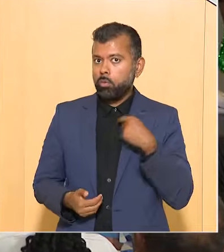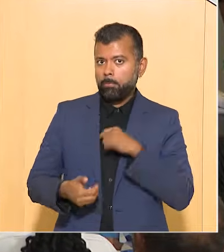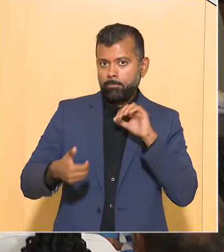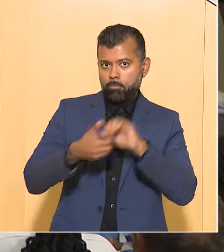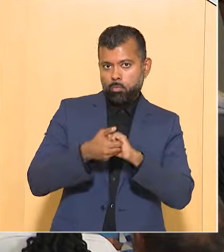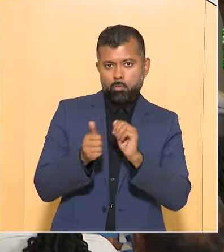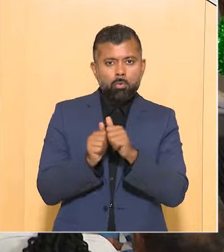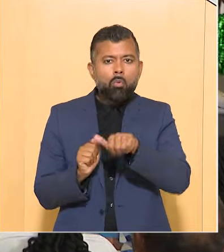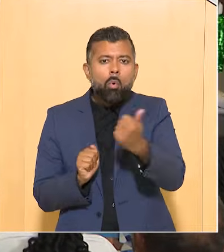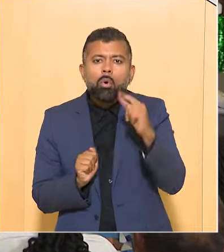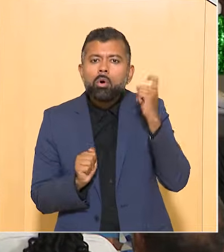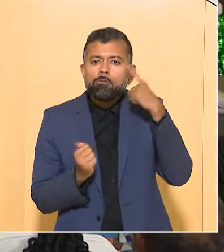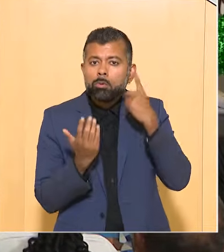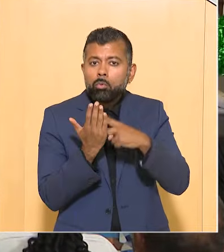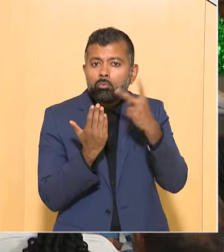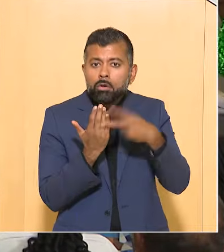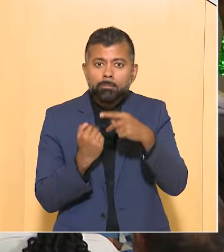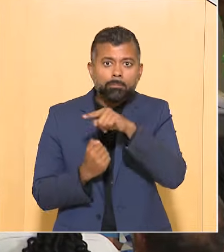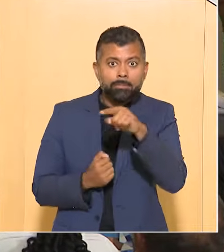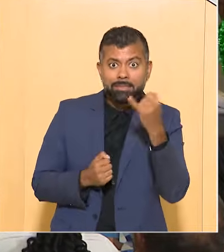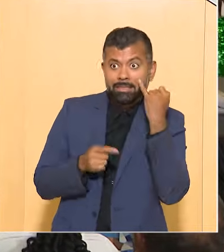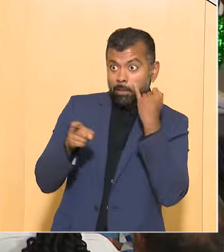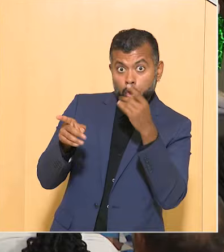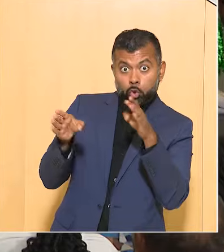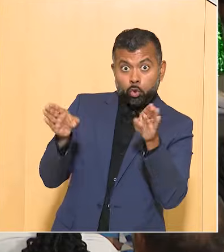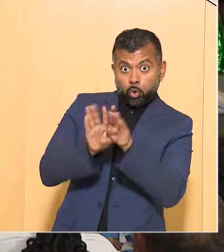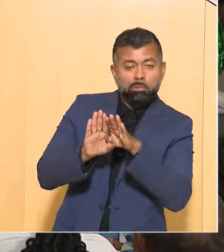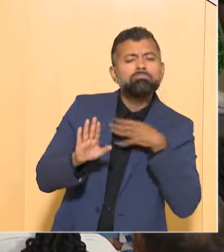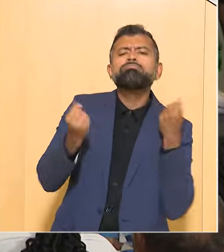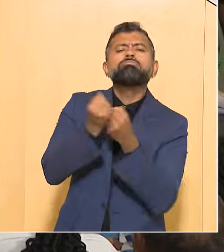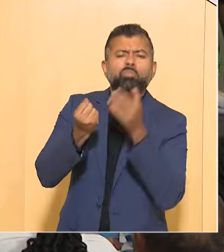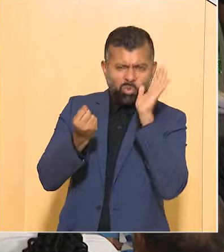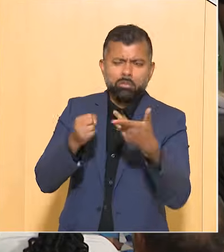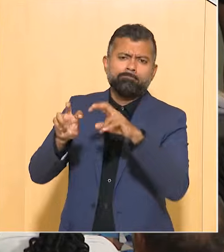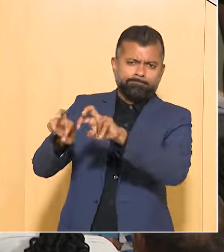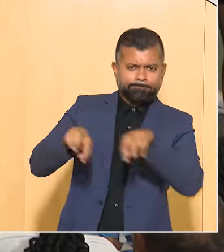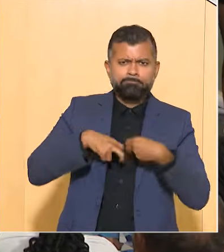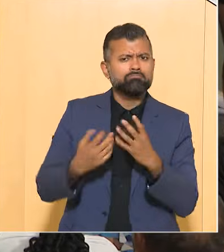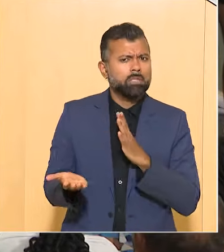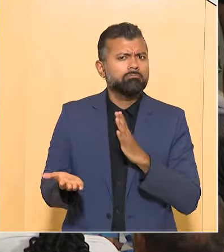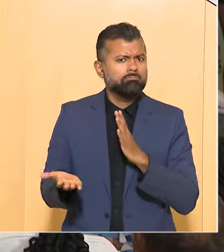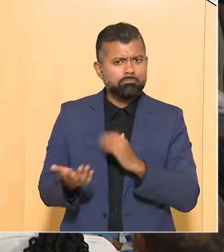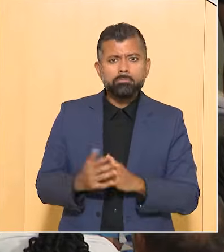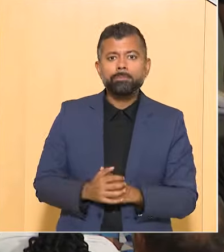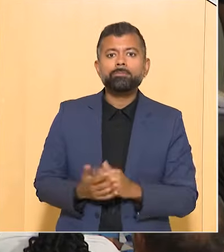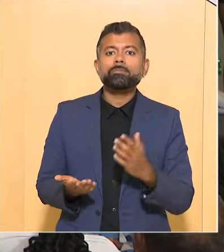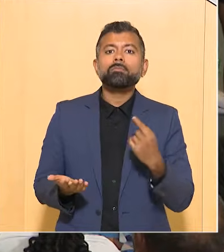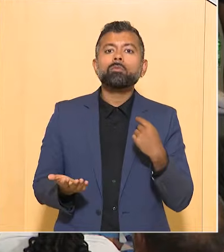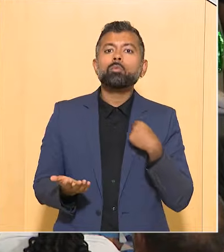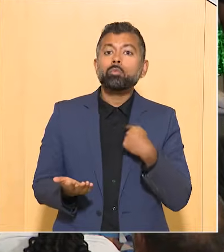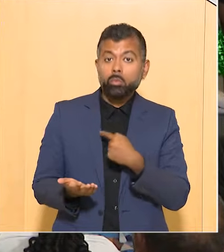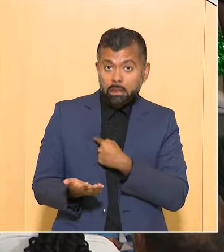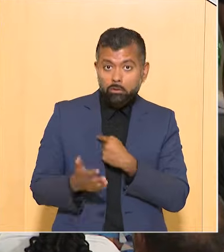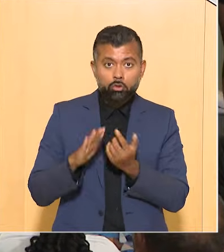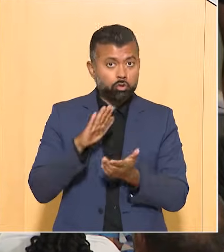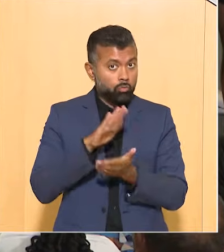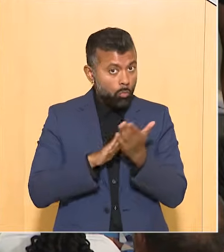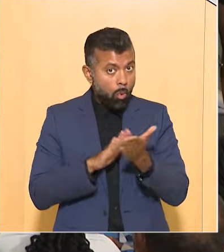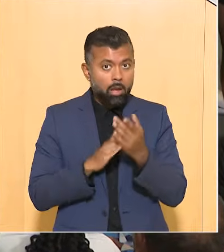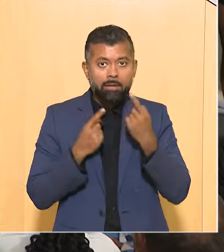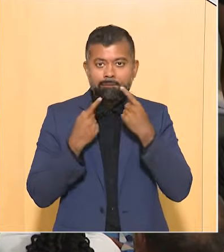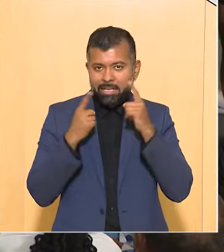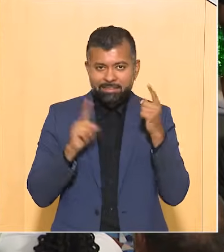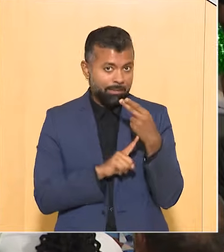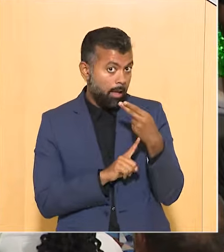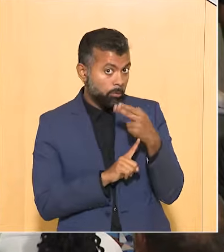there will be supports on the other end for them. We do run a very successful high school internship program that